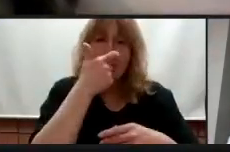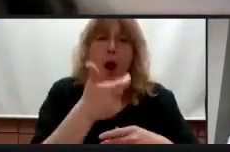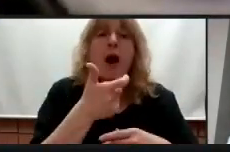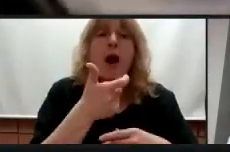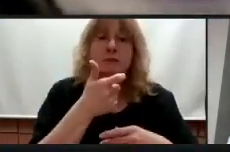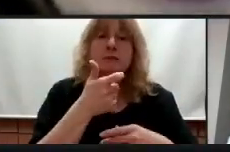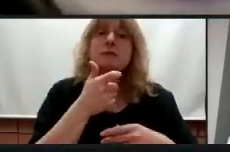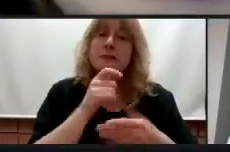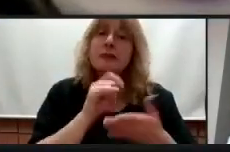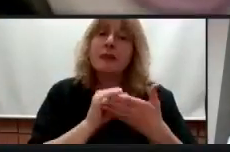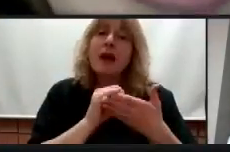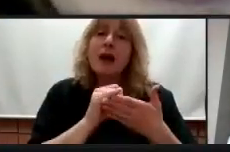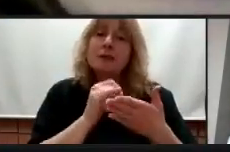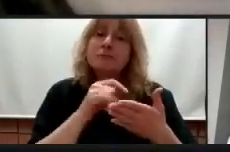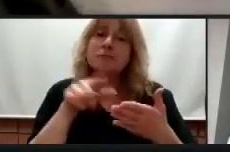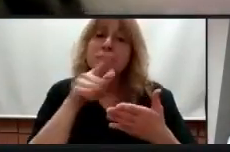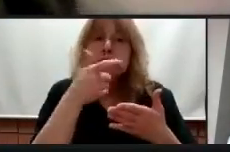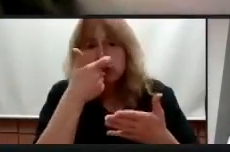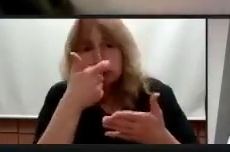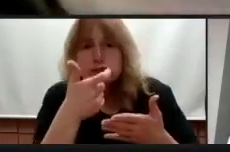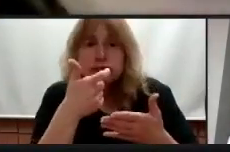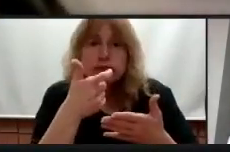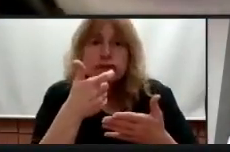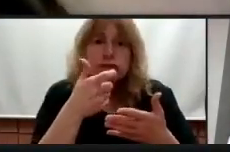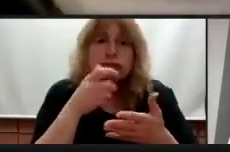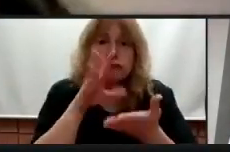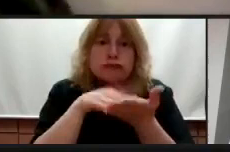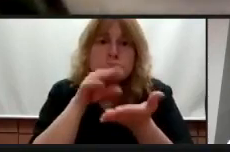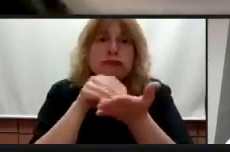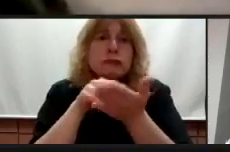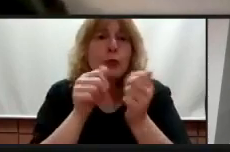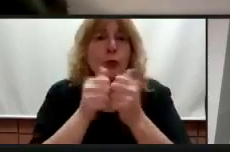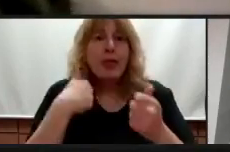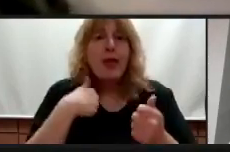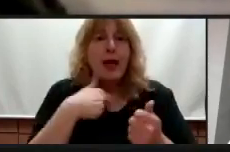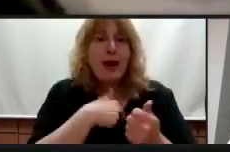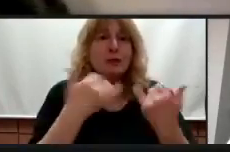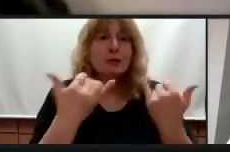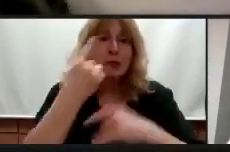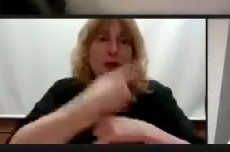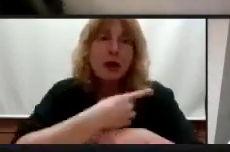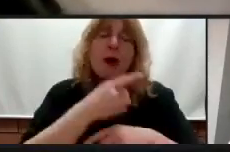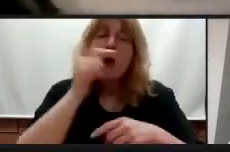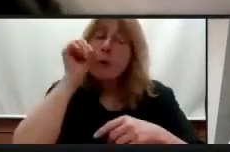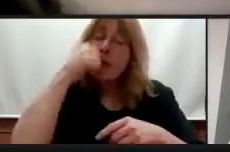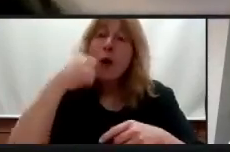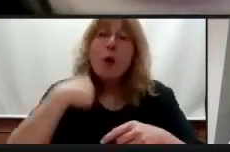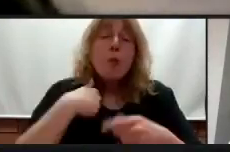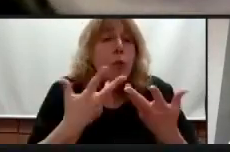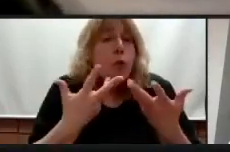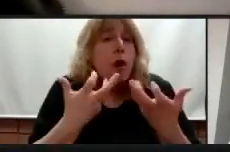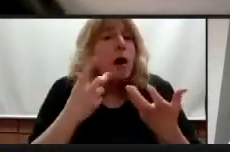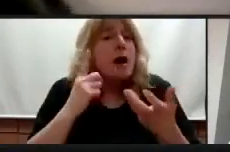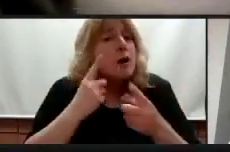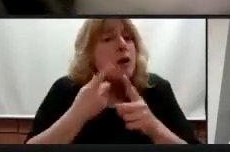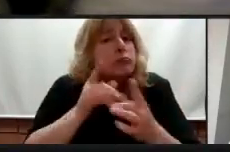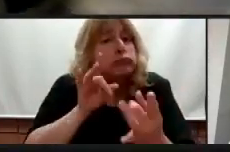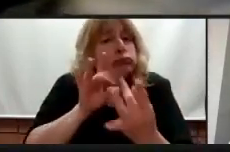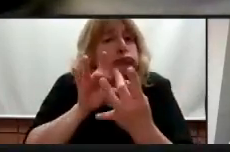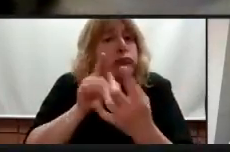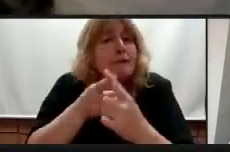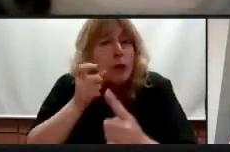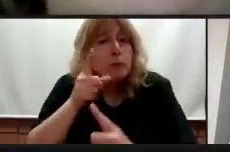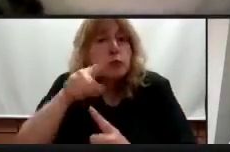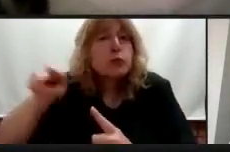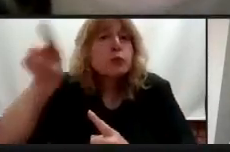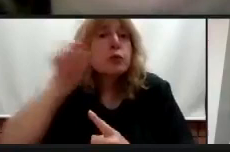that listened with us today. Please remember that we want to hear from you. So if there's a topic